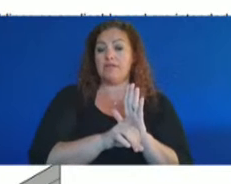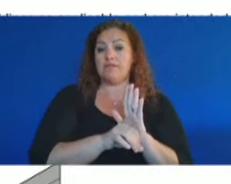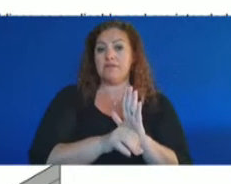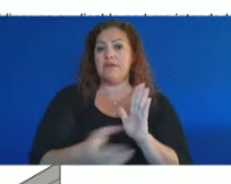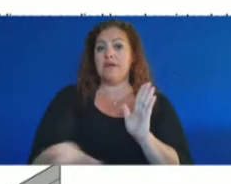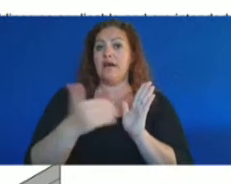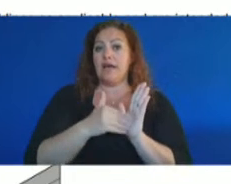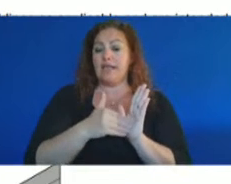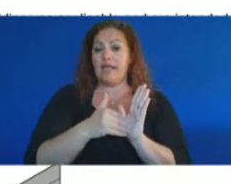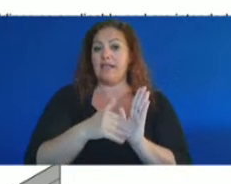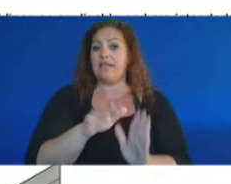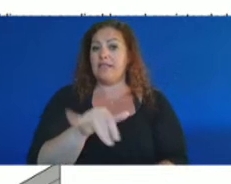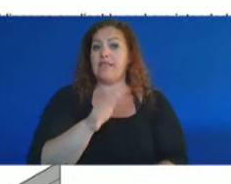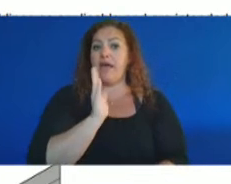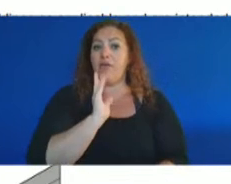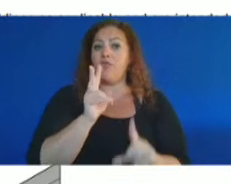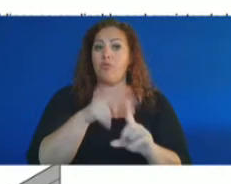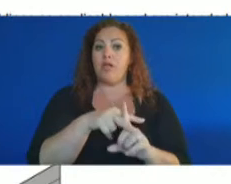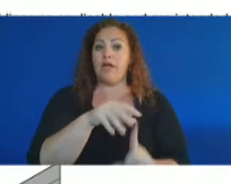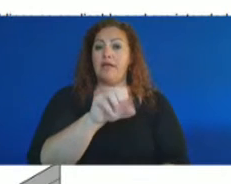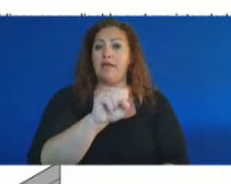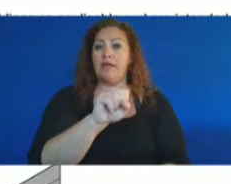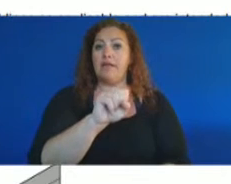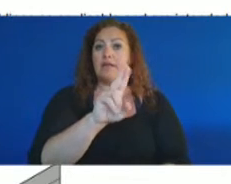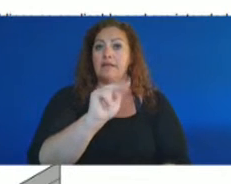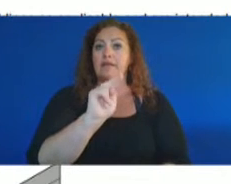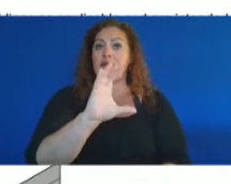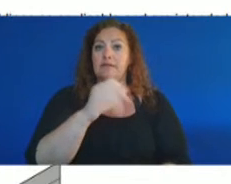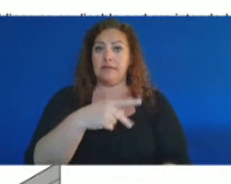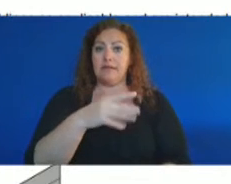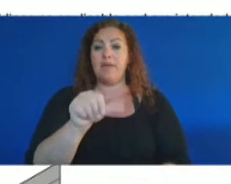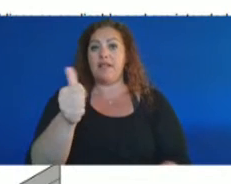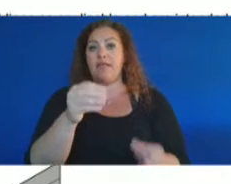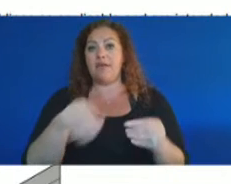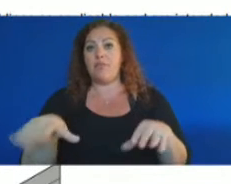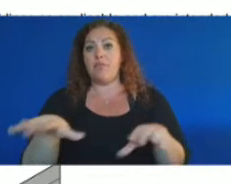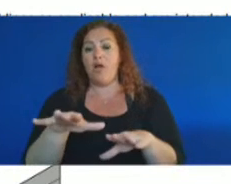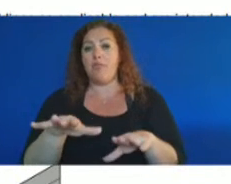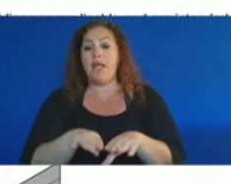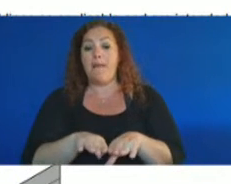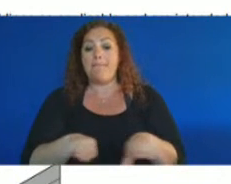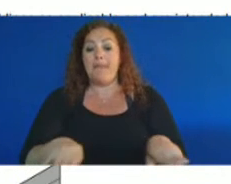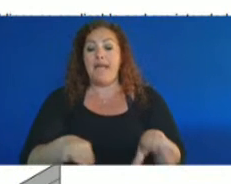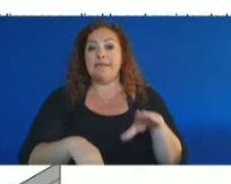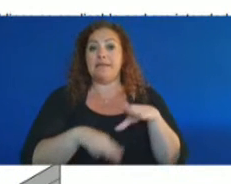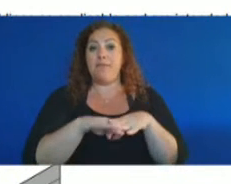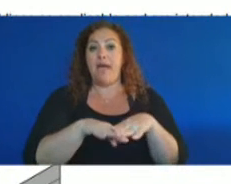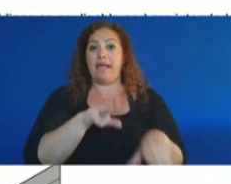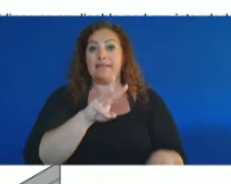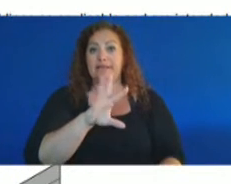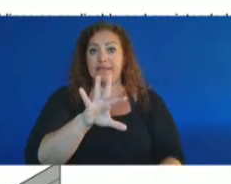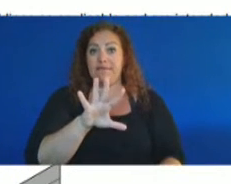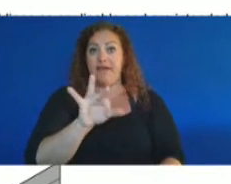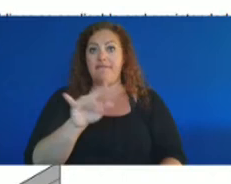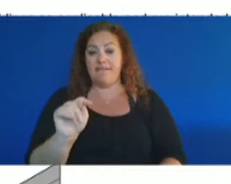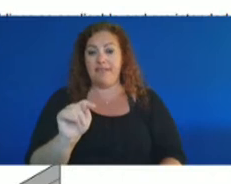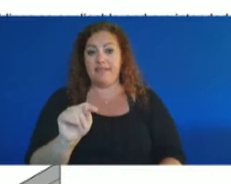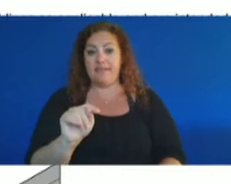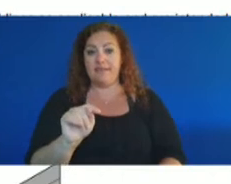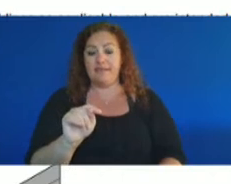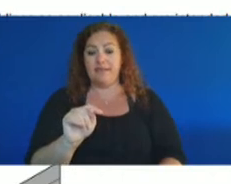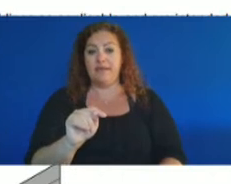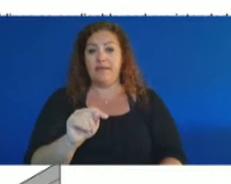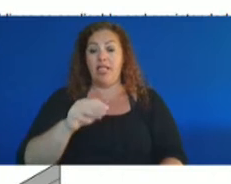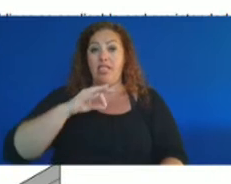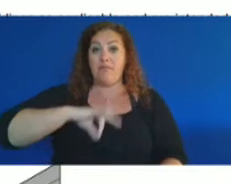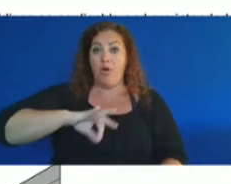will apply to sunap and the other uh properties on the street the base Max height is 65 ft uh bonuses can be earned to go to